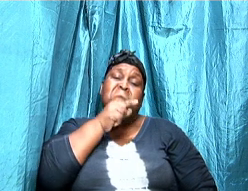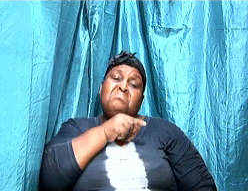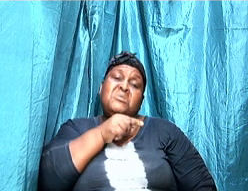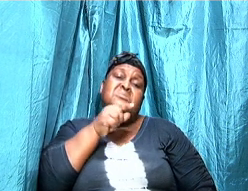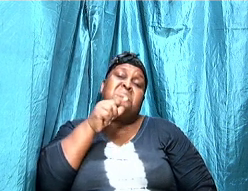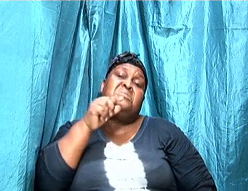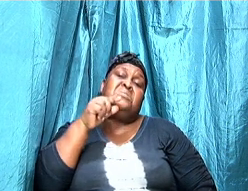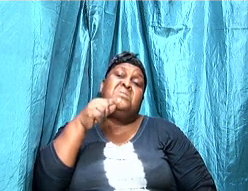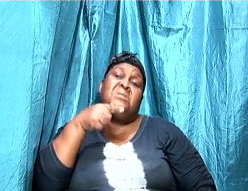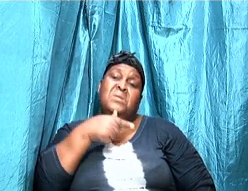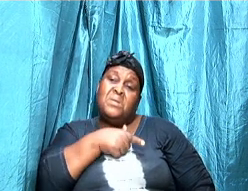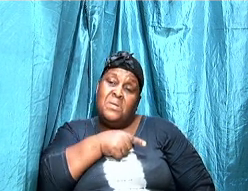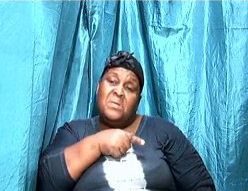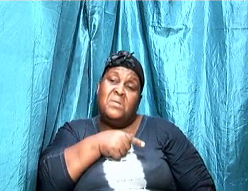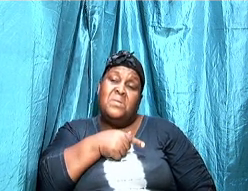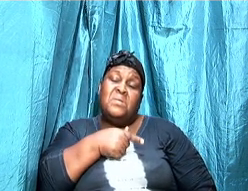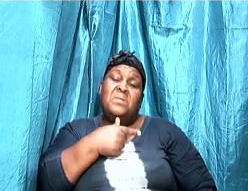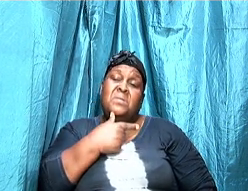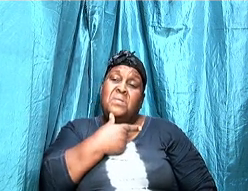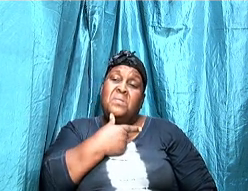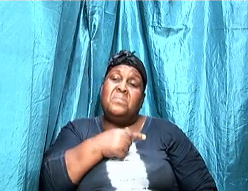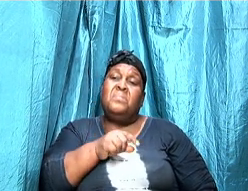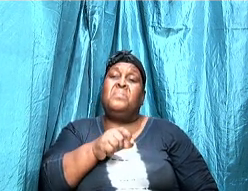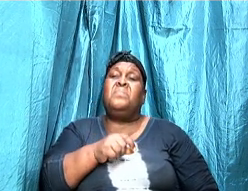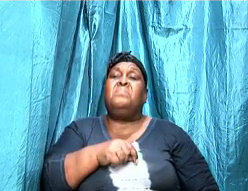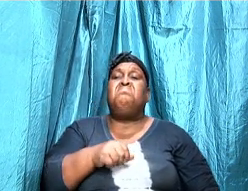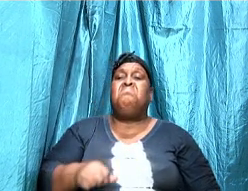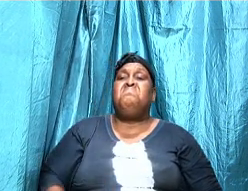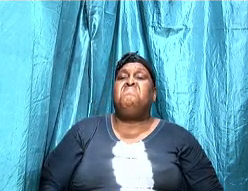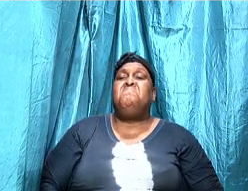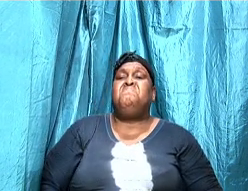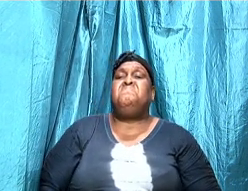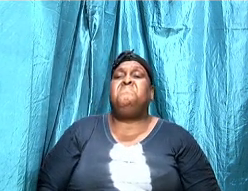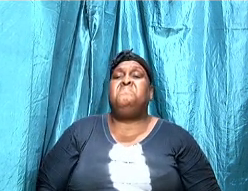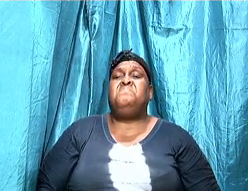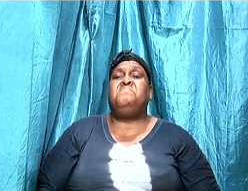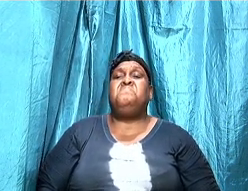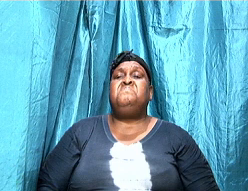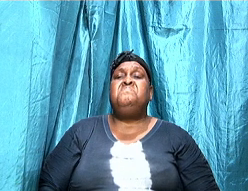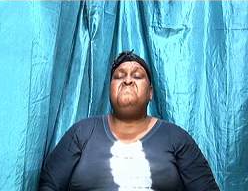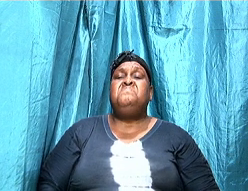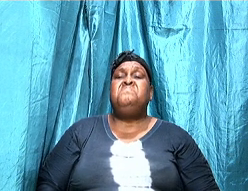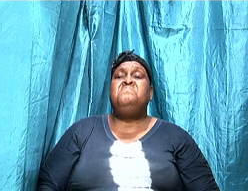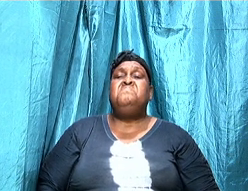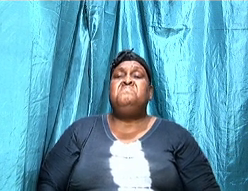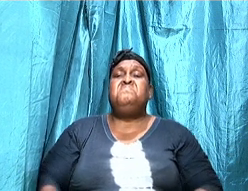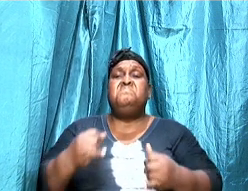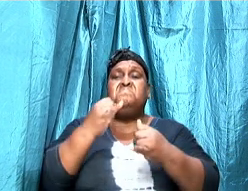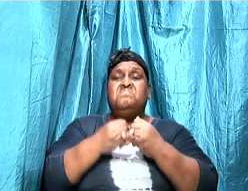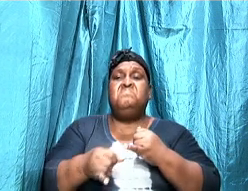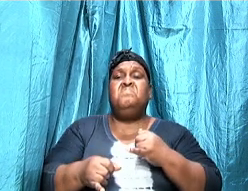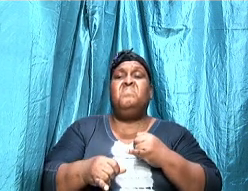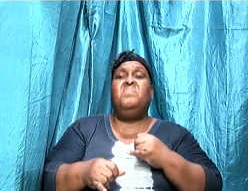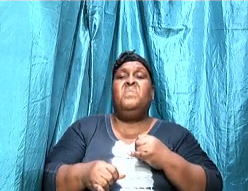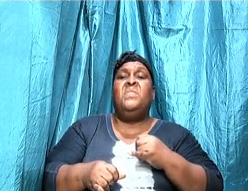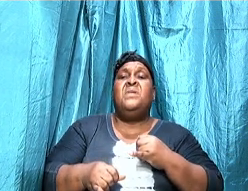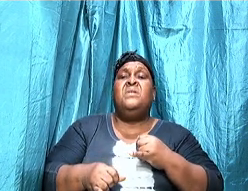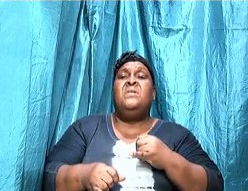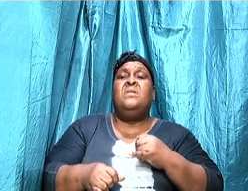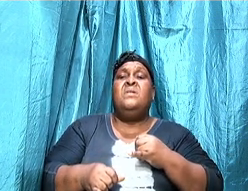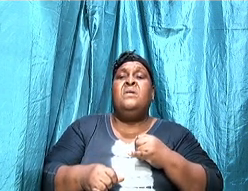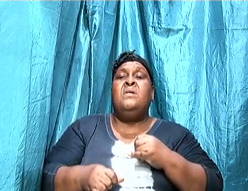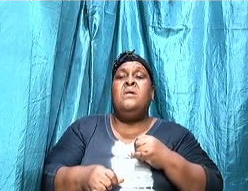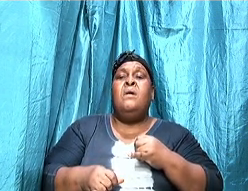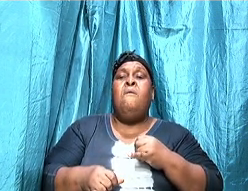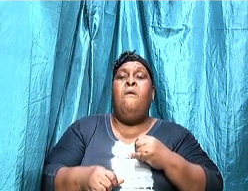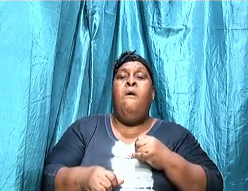identified in the scripture as being vile affection. And then finally, they have what is called a